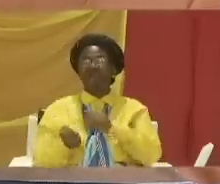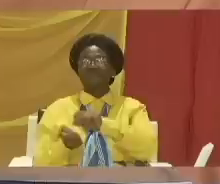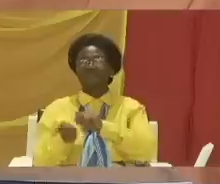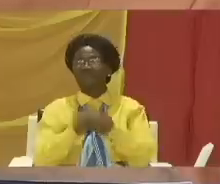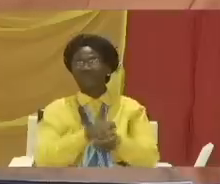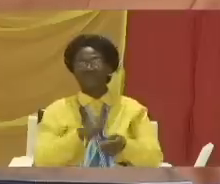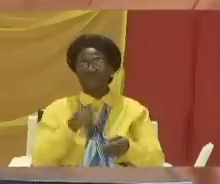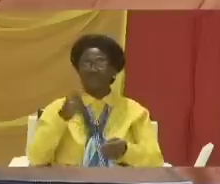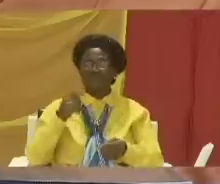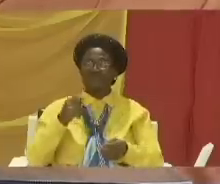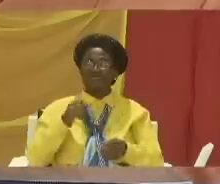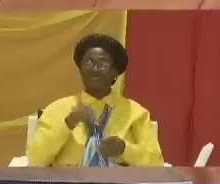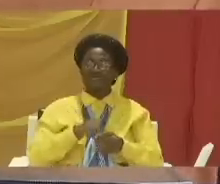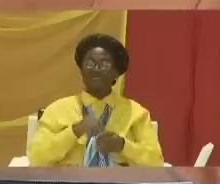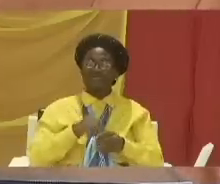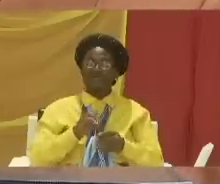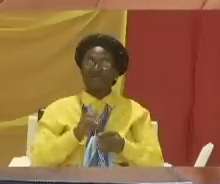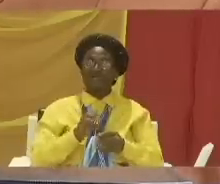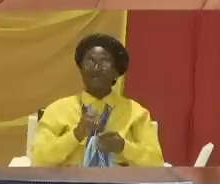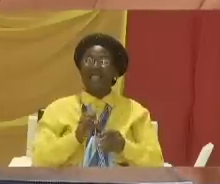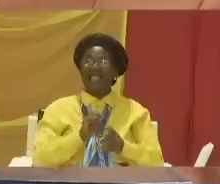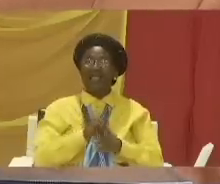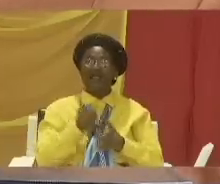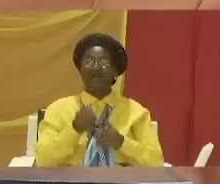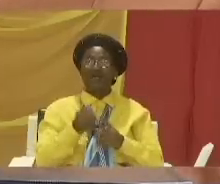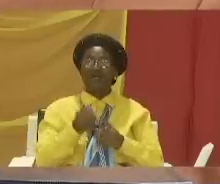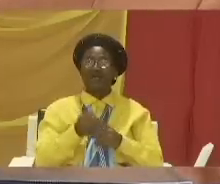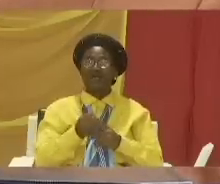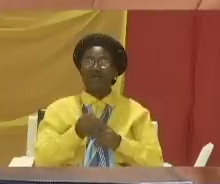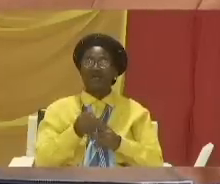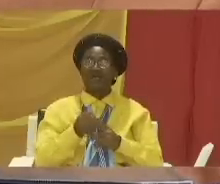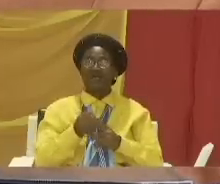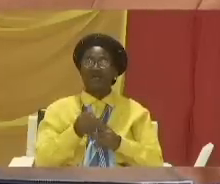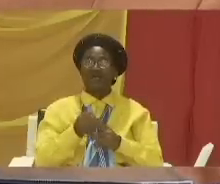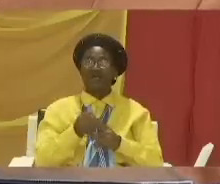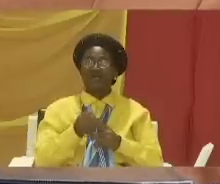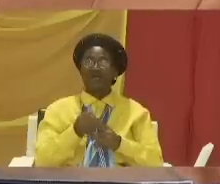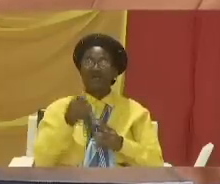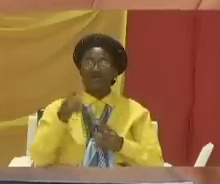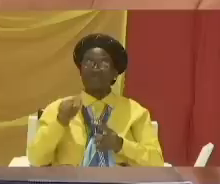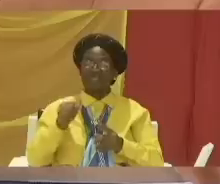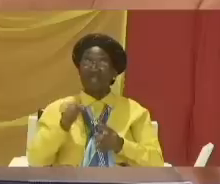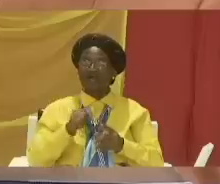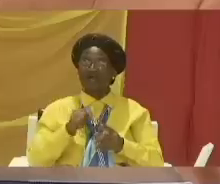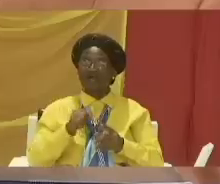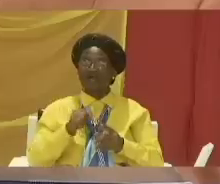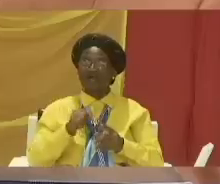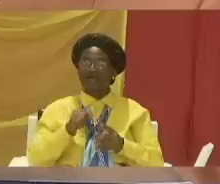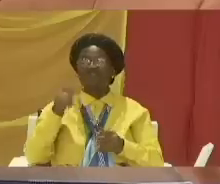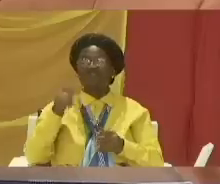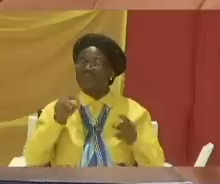the food is not always much, not for hungry people like me.